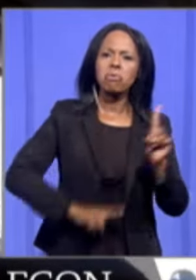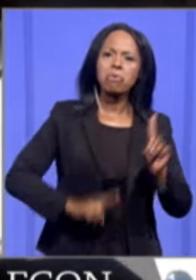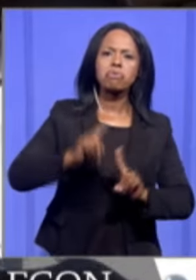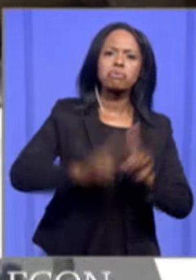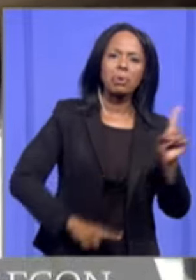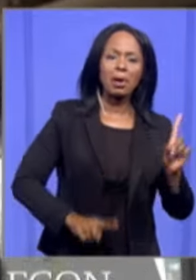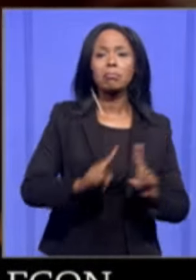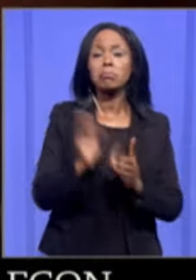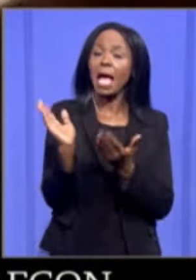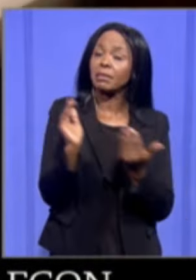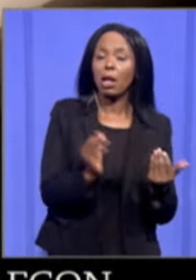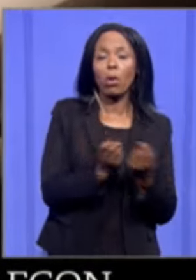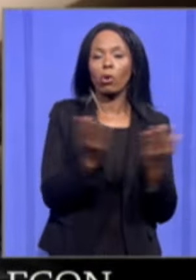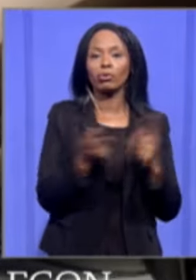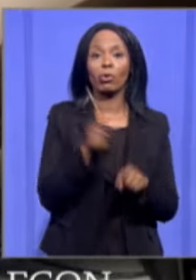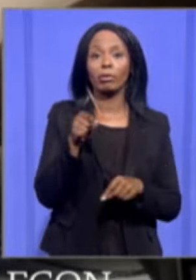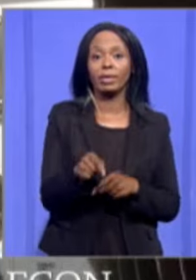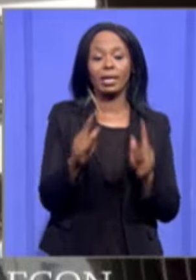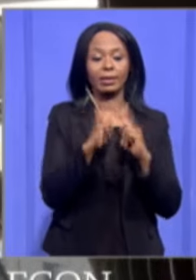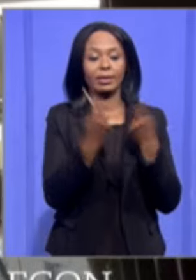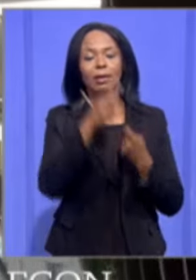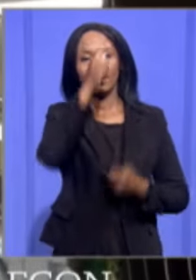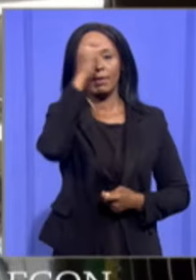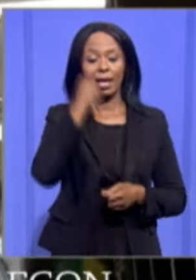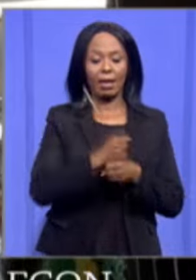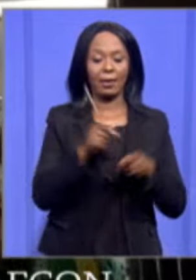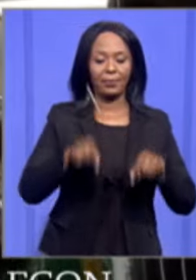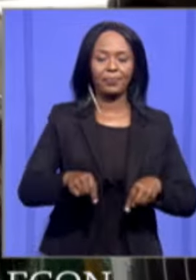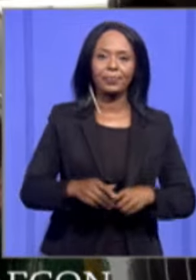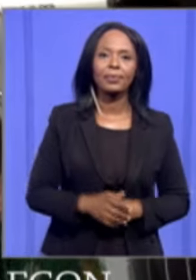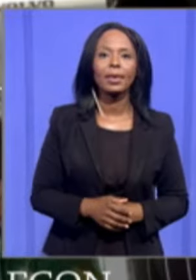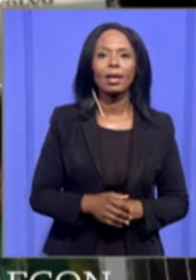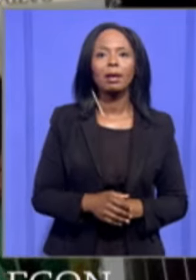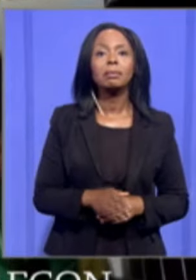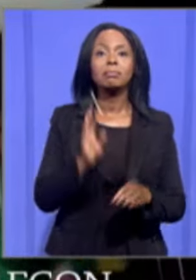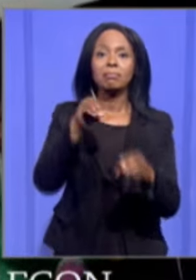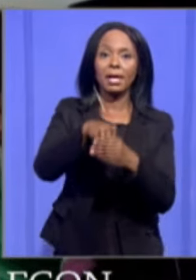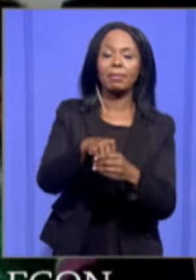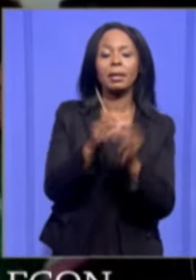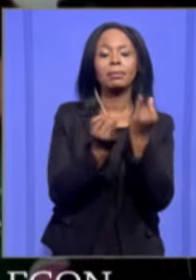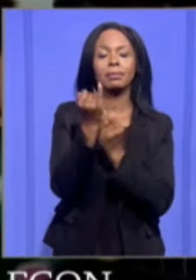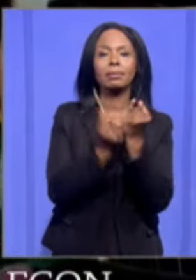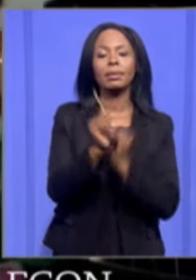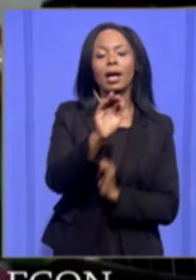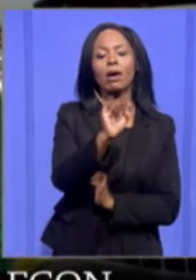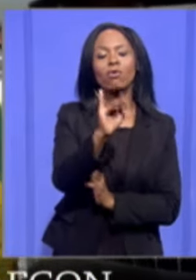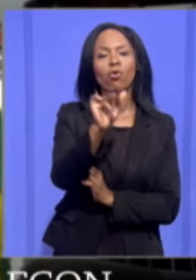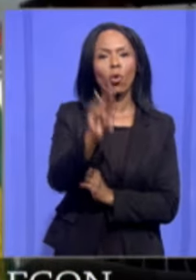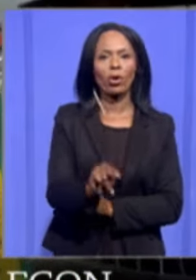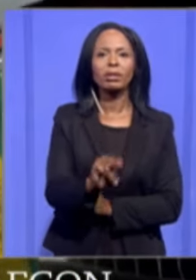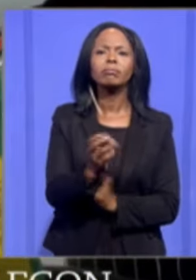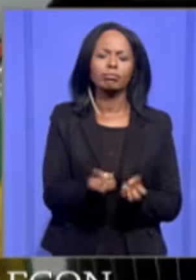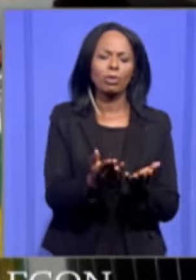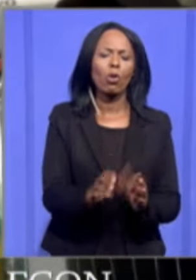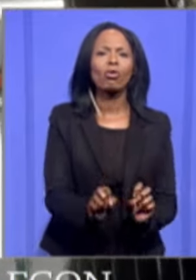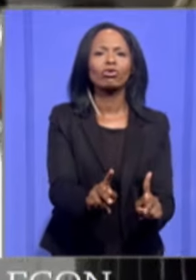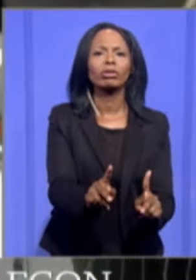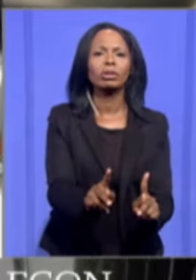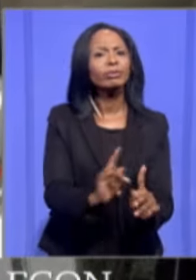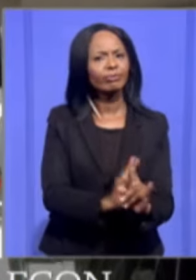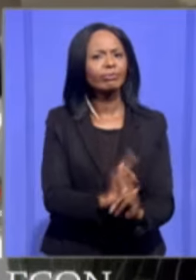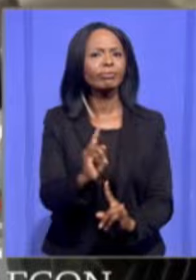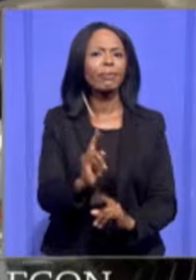go le gontsi go tswa mo go bone ngwaga ono. Go nna karolo ya kgaisano ya AFCON go naya setlhopha tshono ya go dira seno,